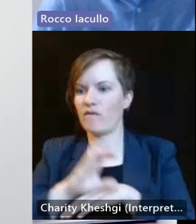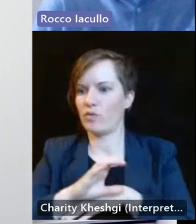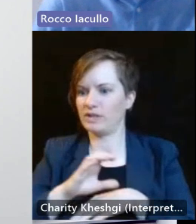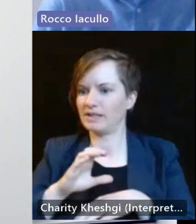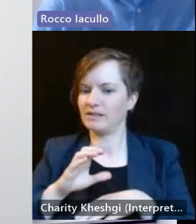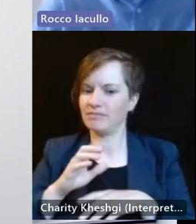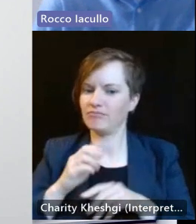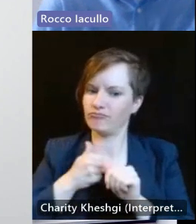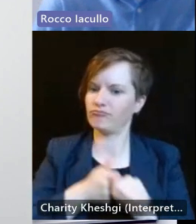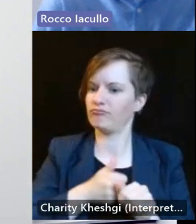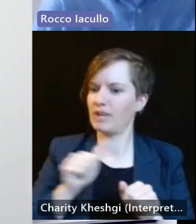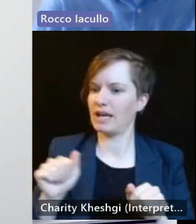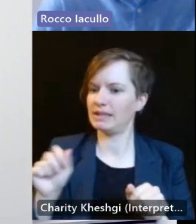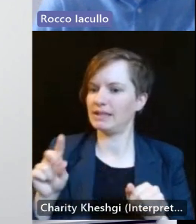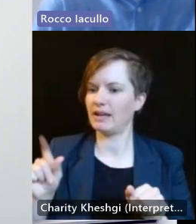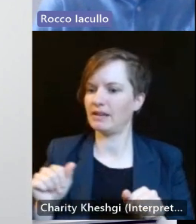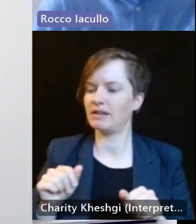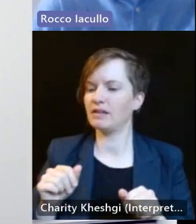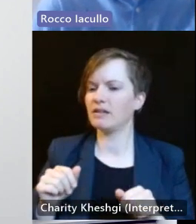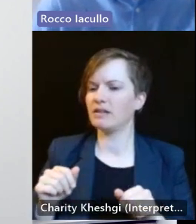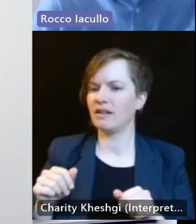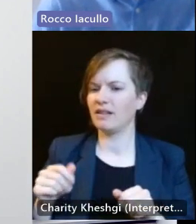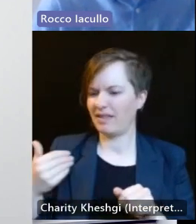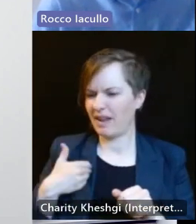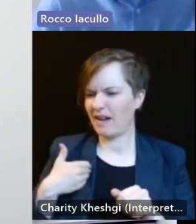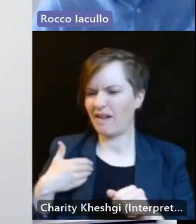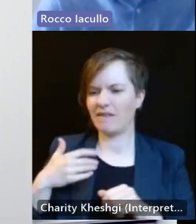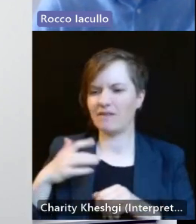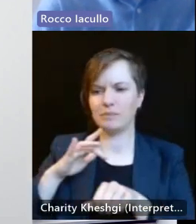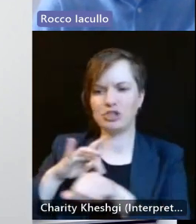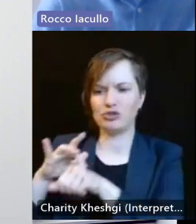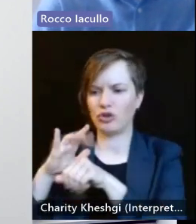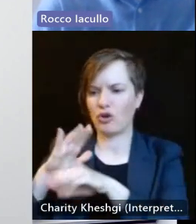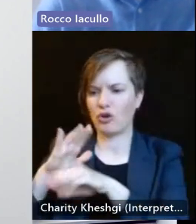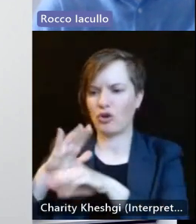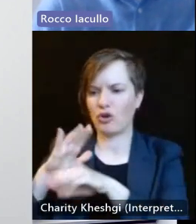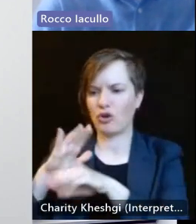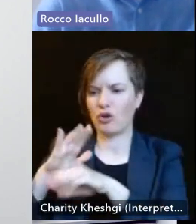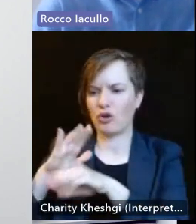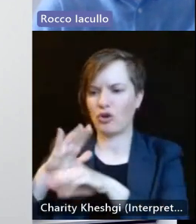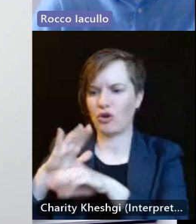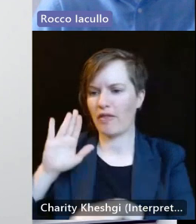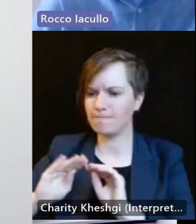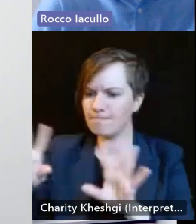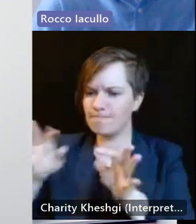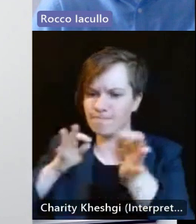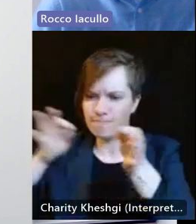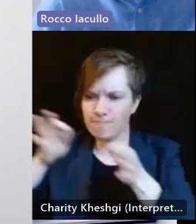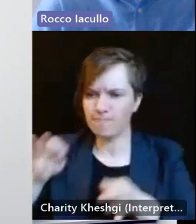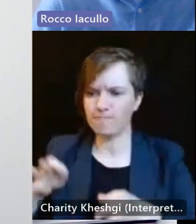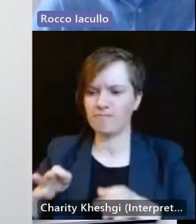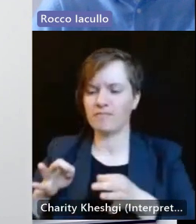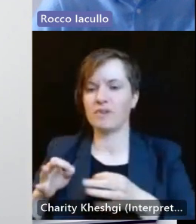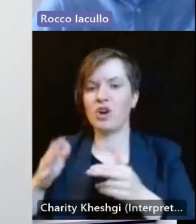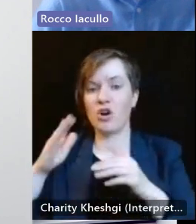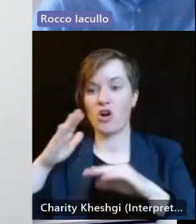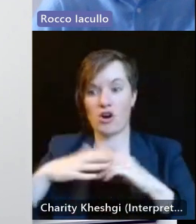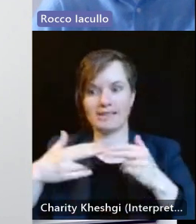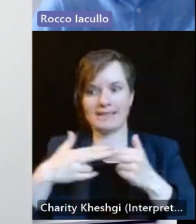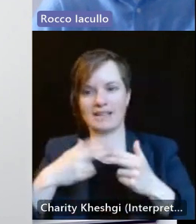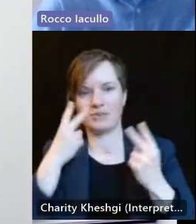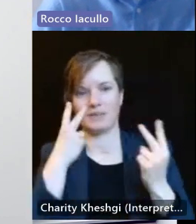in their materials on their website. On the slide, you can see a reference